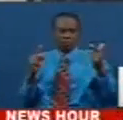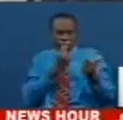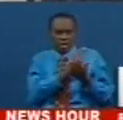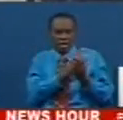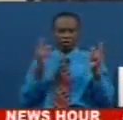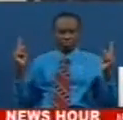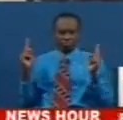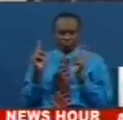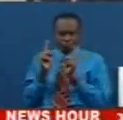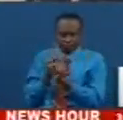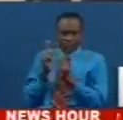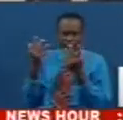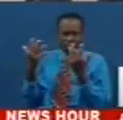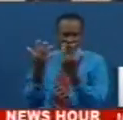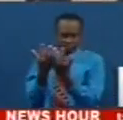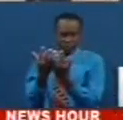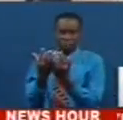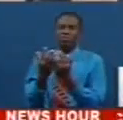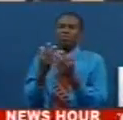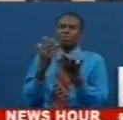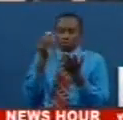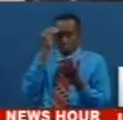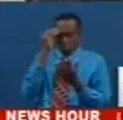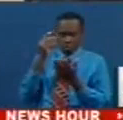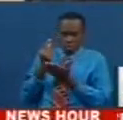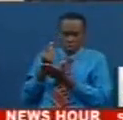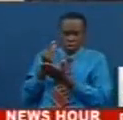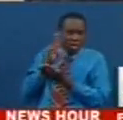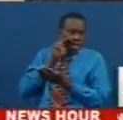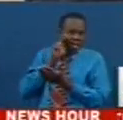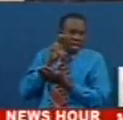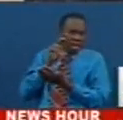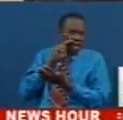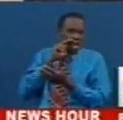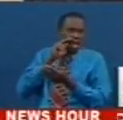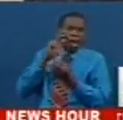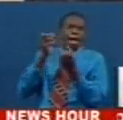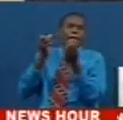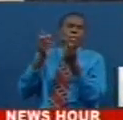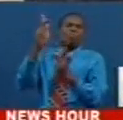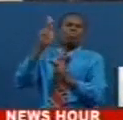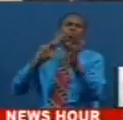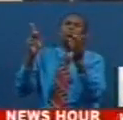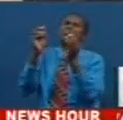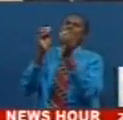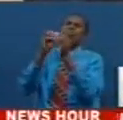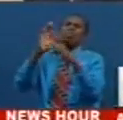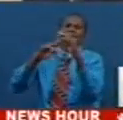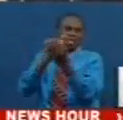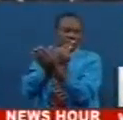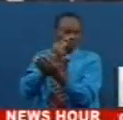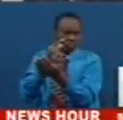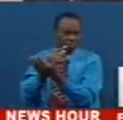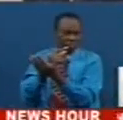delivery. We know Nigeria is the most populous and the most popular country in Africa here. They have a lot of things to share with us. Even as